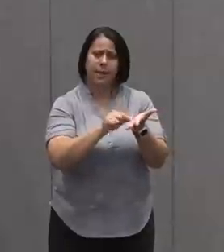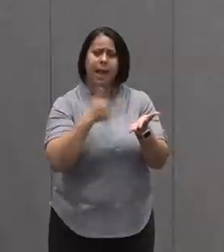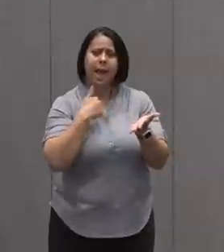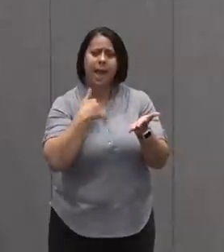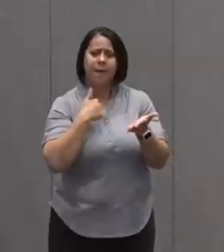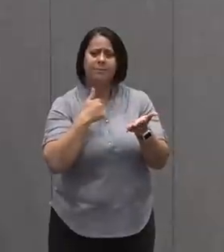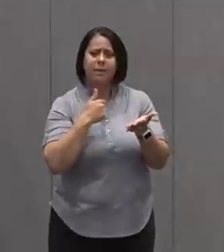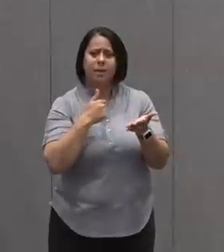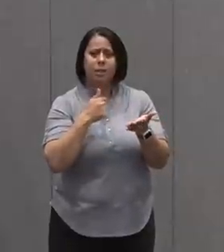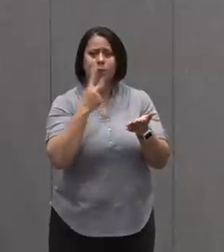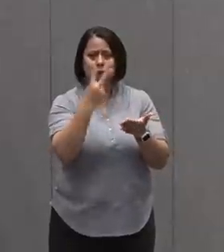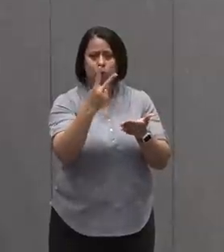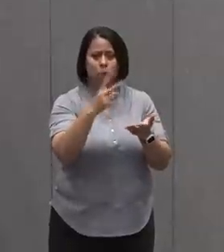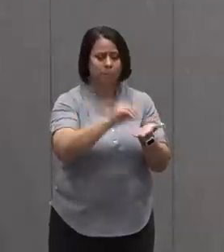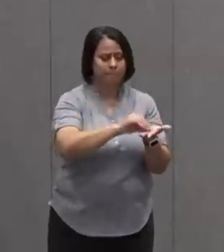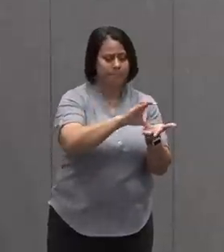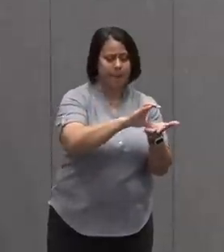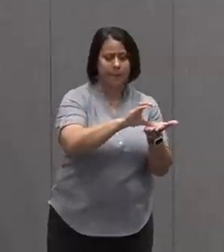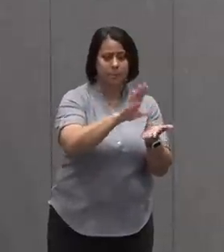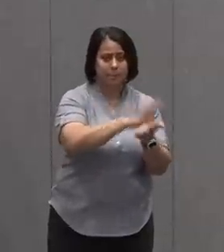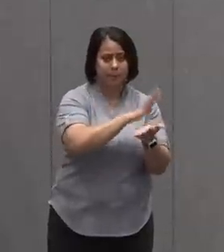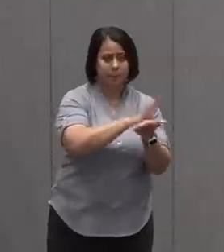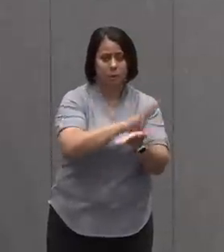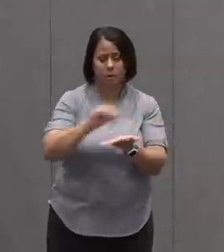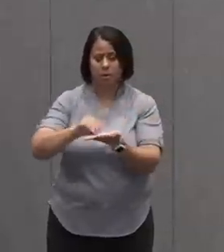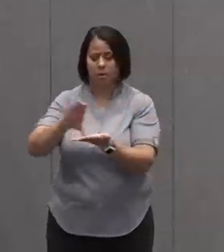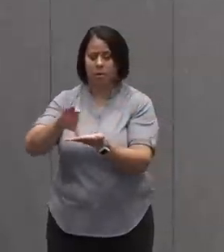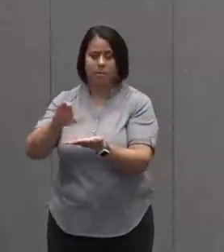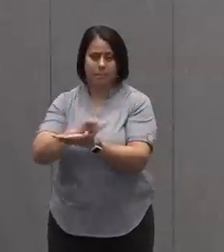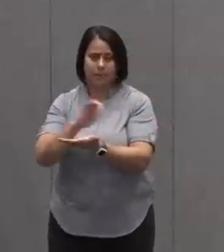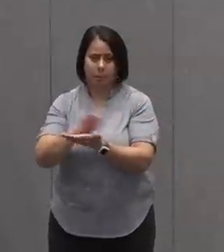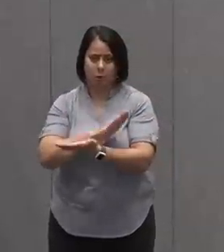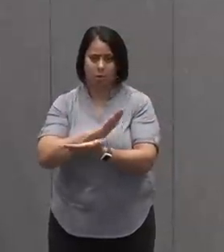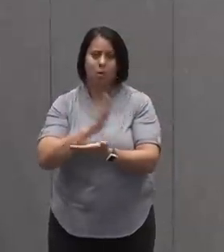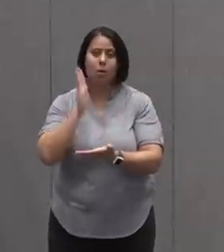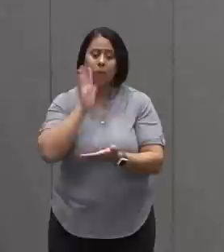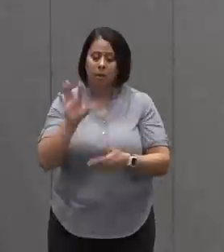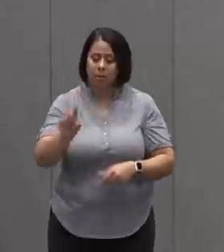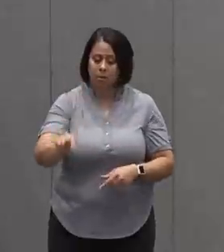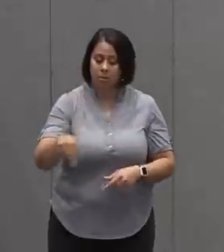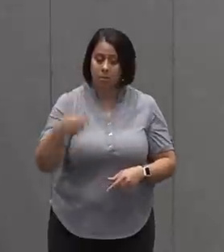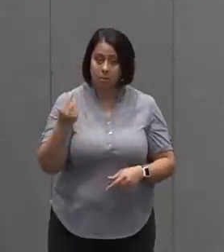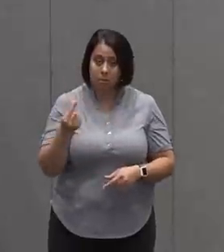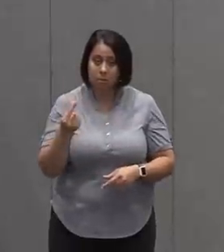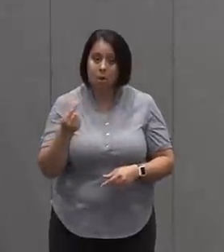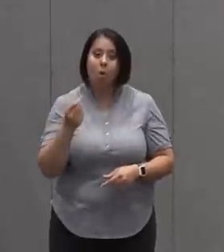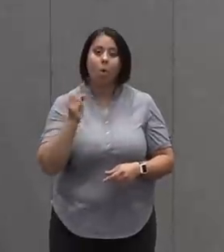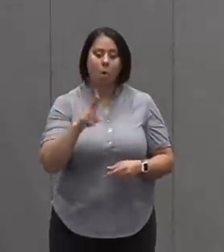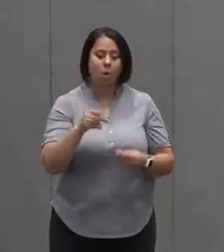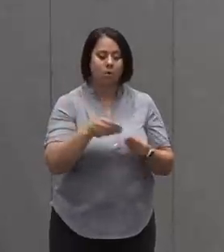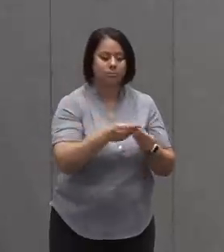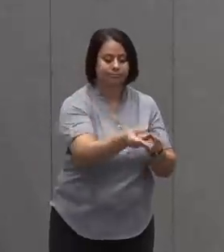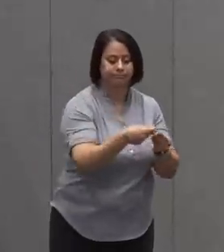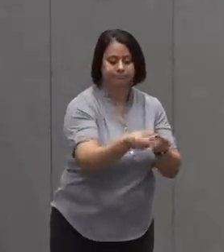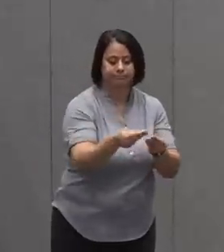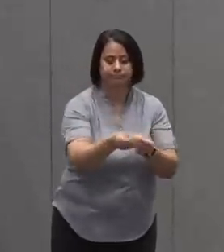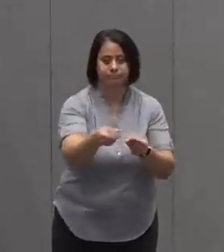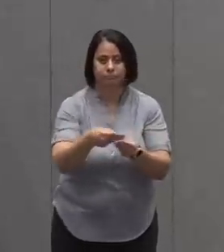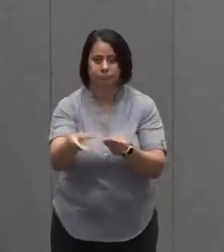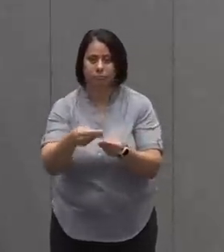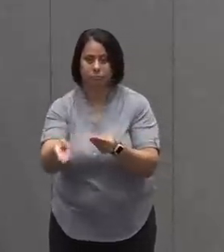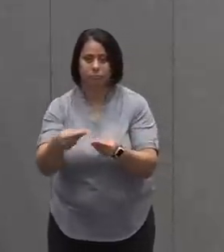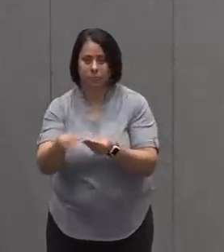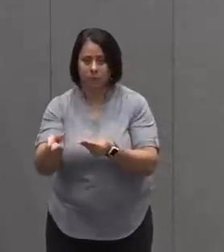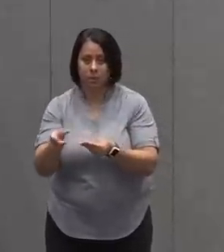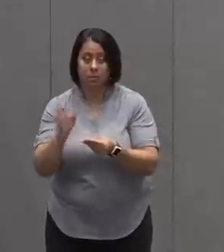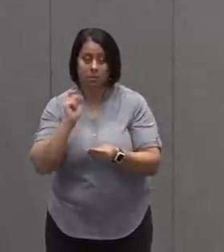know that you'll have 2 separate piles. You'll have your pile that you're drawing or you're shuffling out to your partner with, and you'll have your